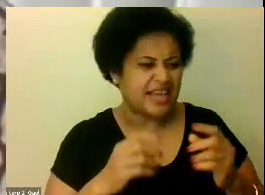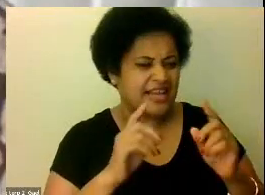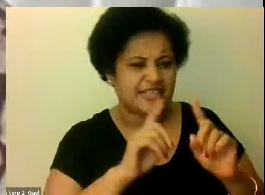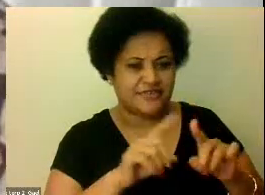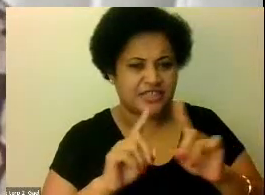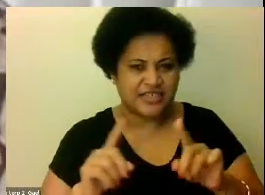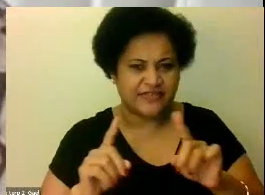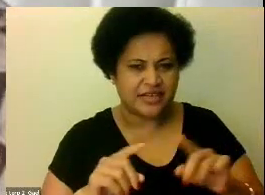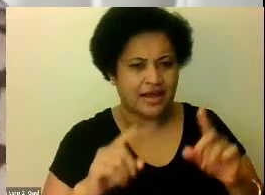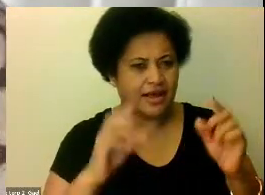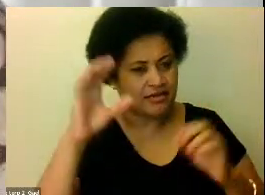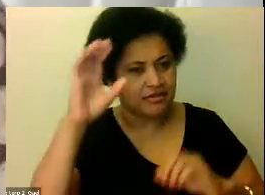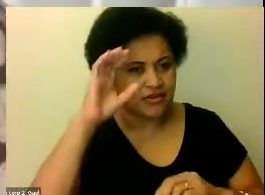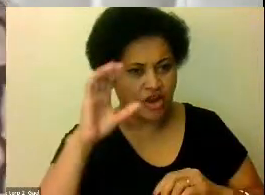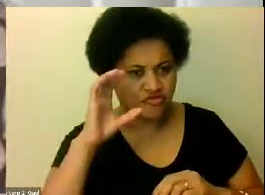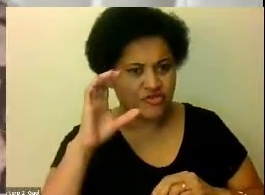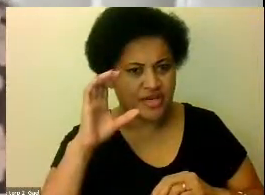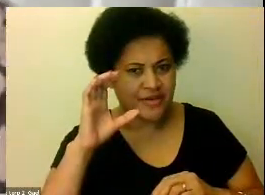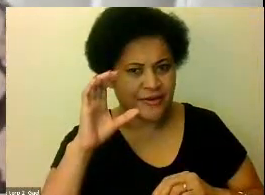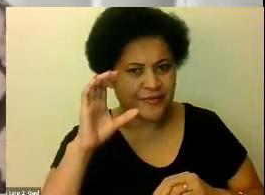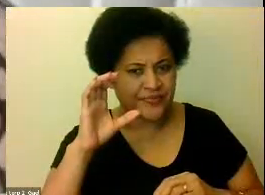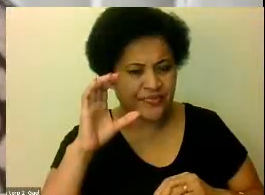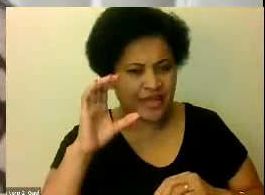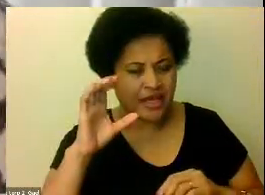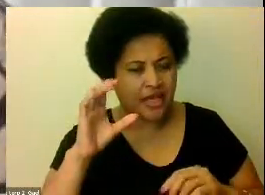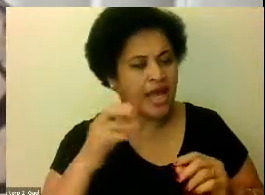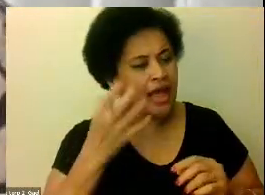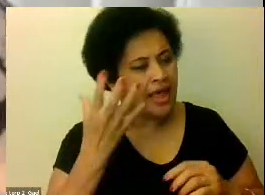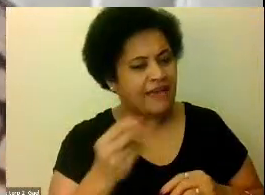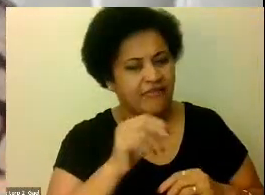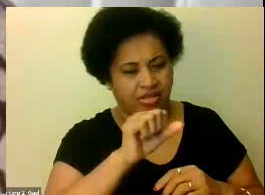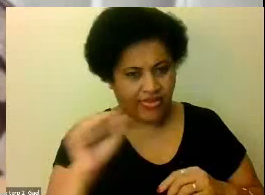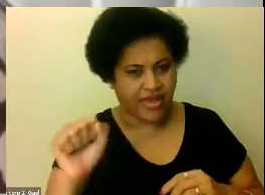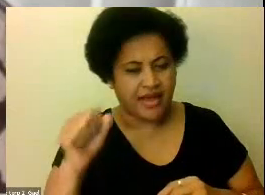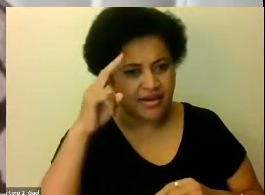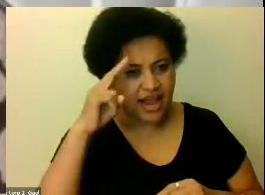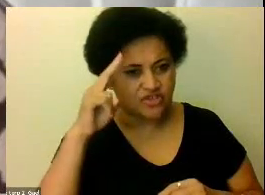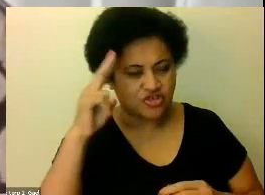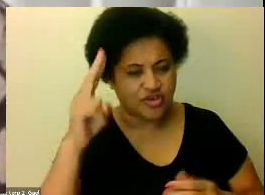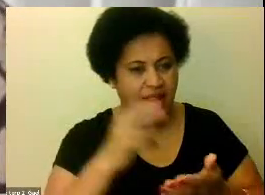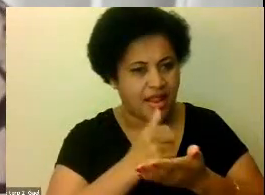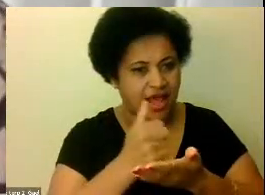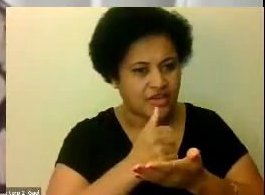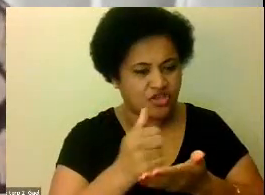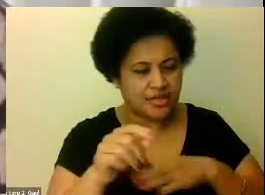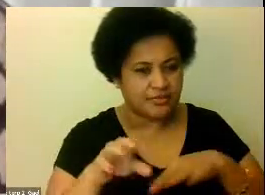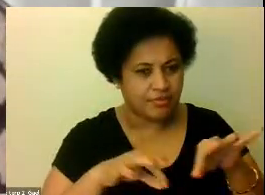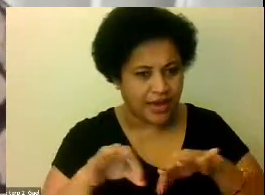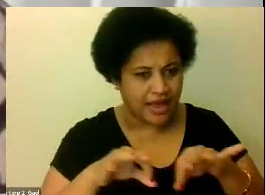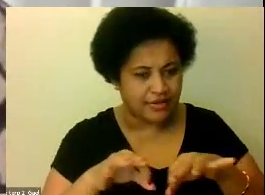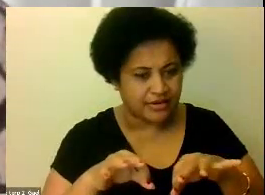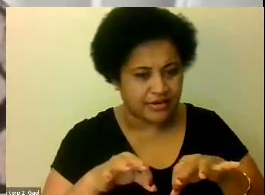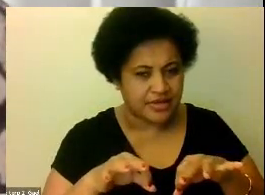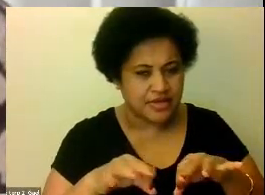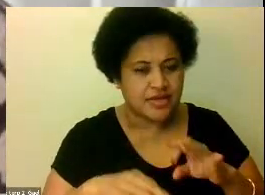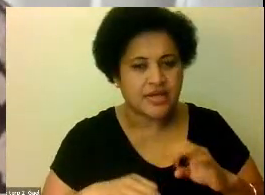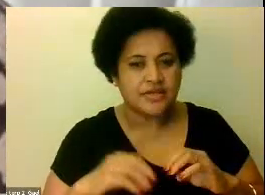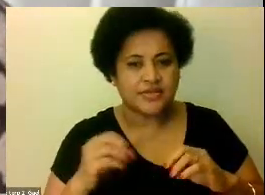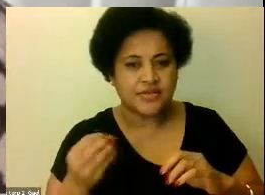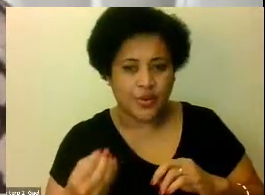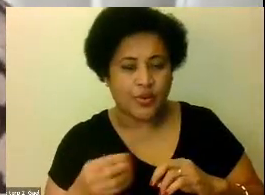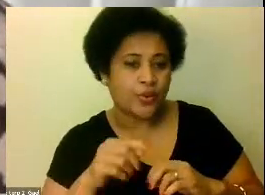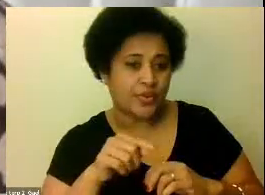Luxembourg, I think even Poland and UK. I mean, all of these NAPs, there are very few NAPs that have